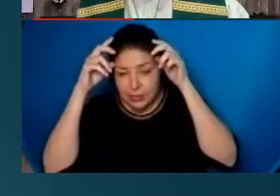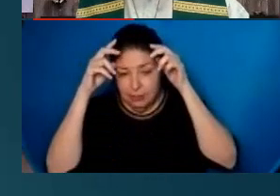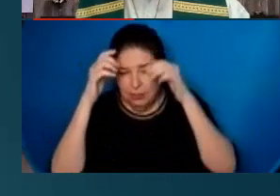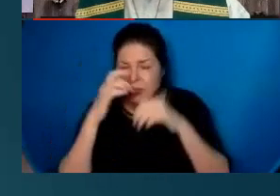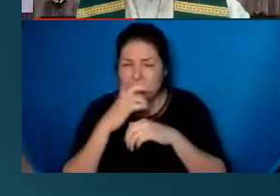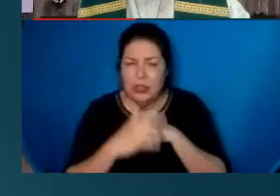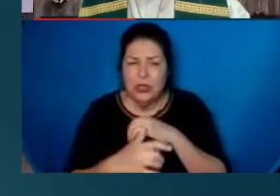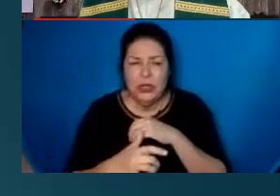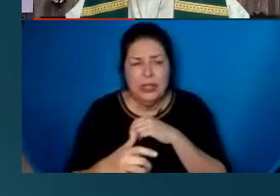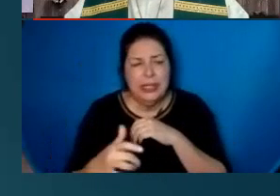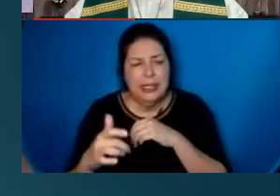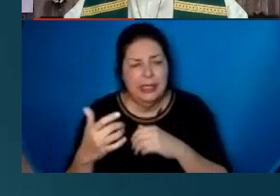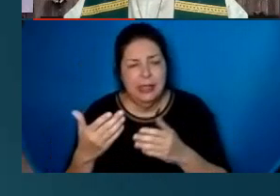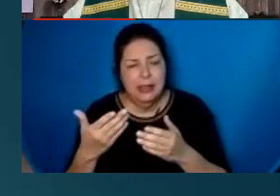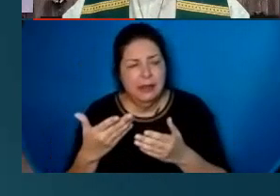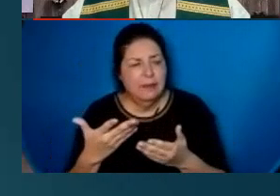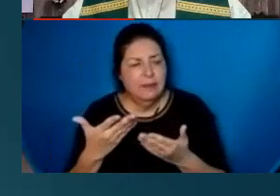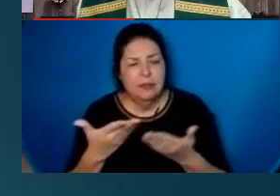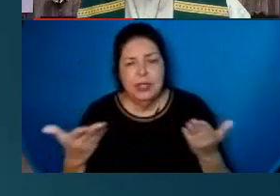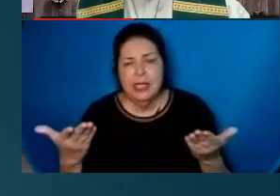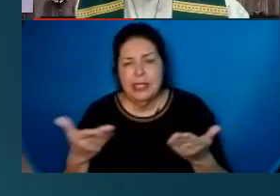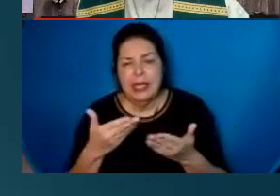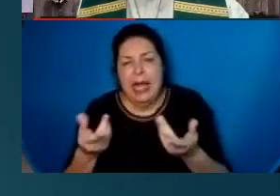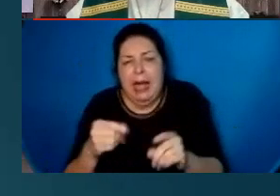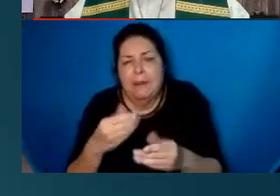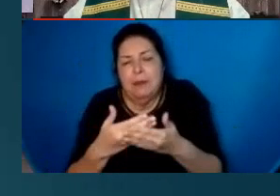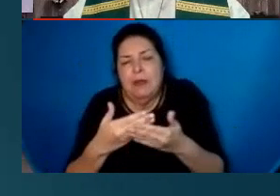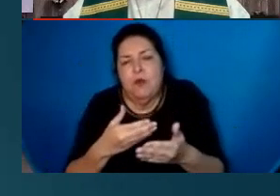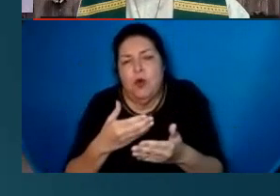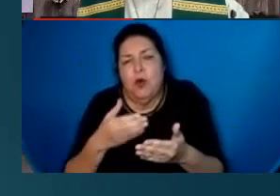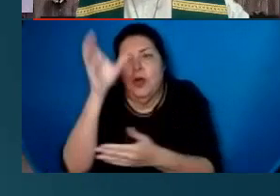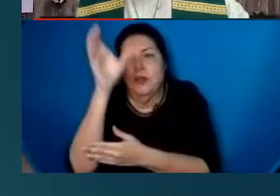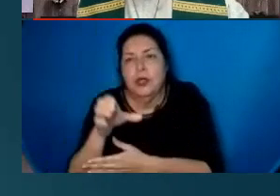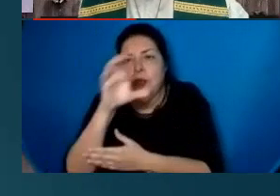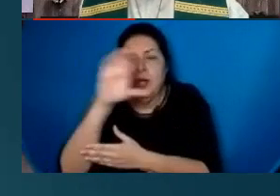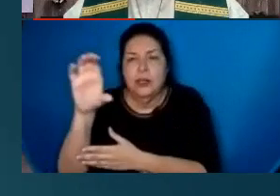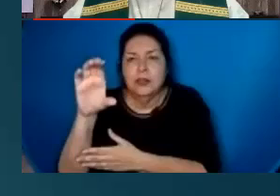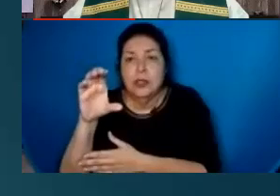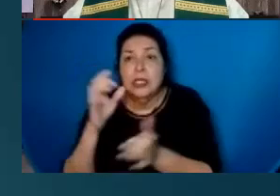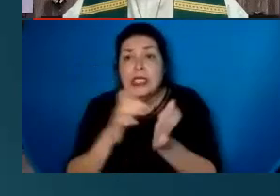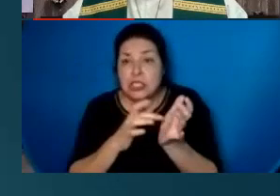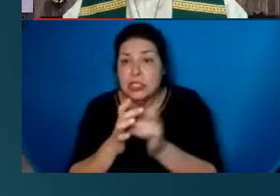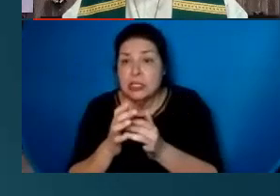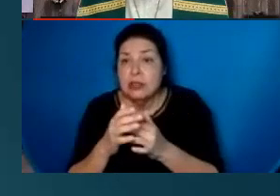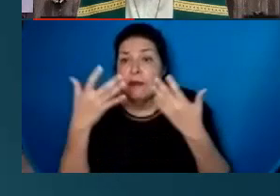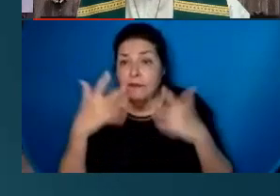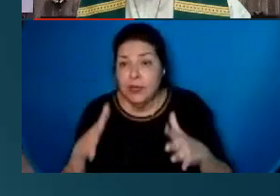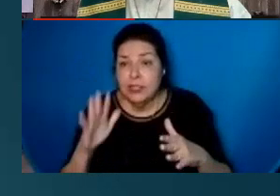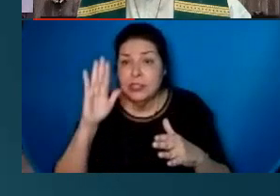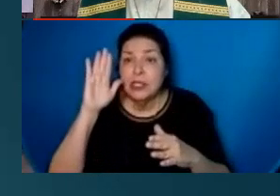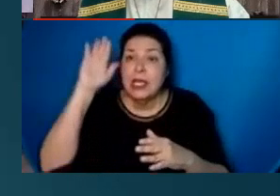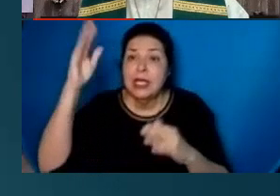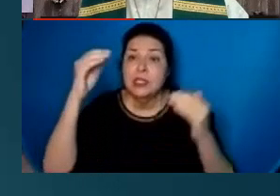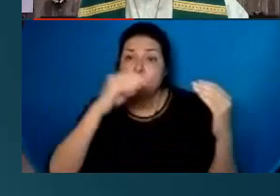that leads to the cross. Jesus finished this war with his death on the cross. His death